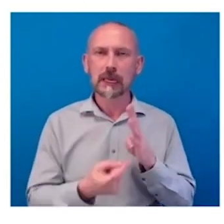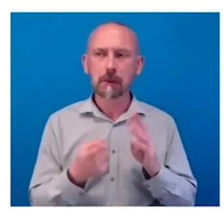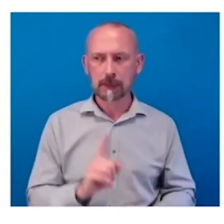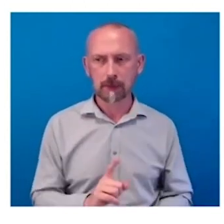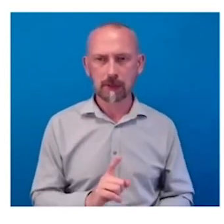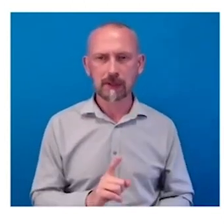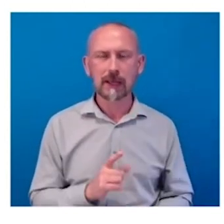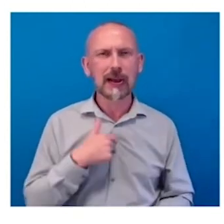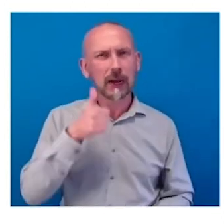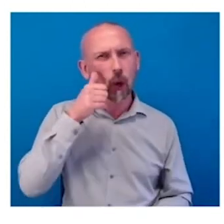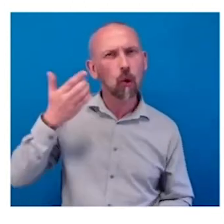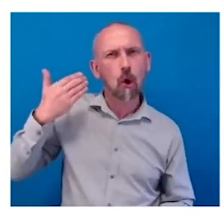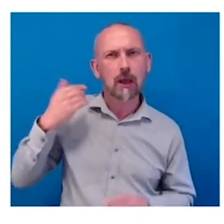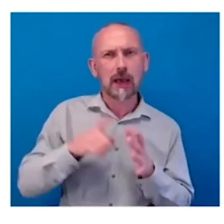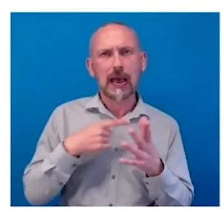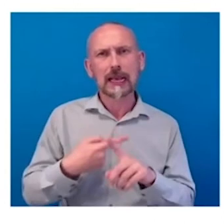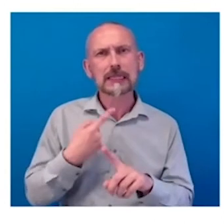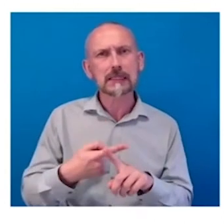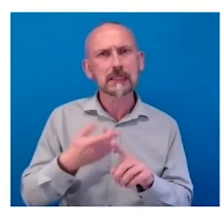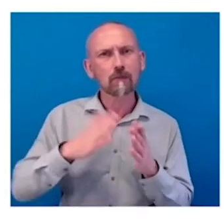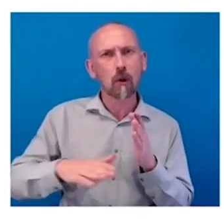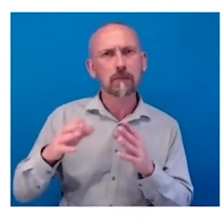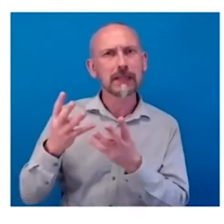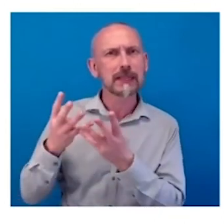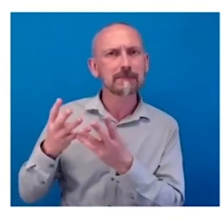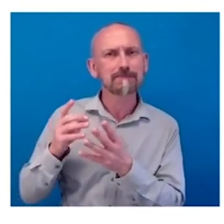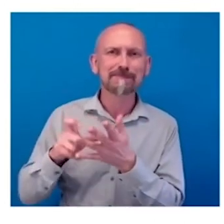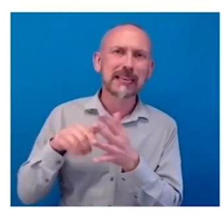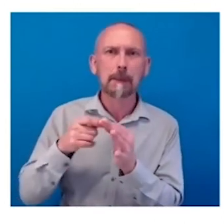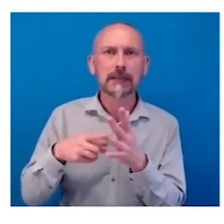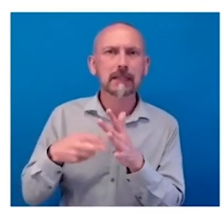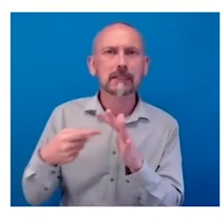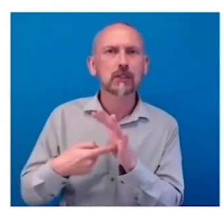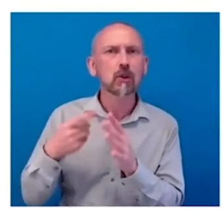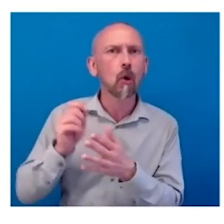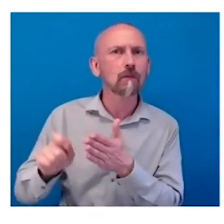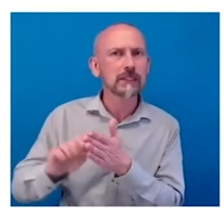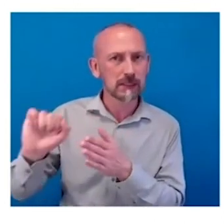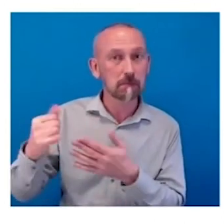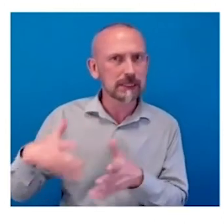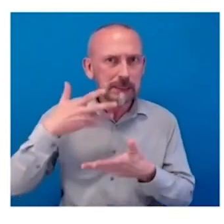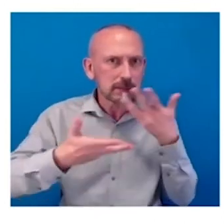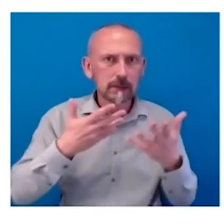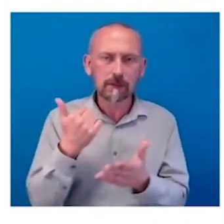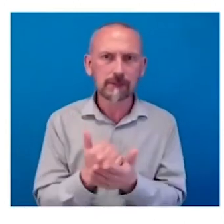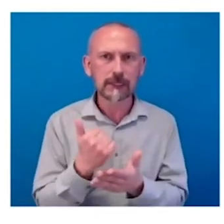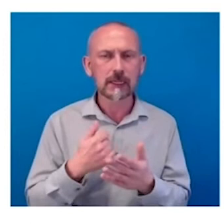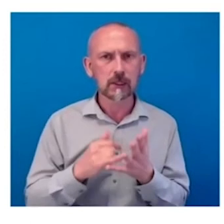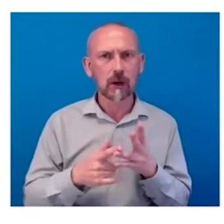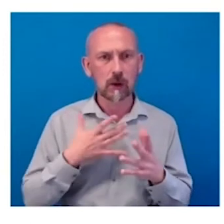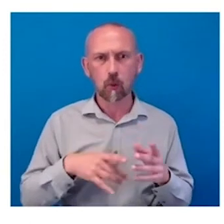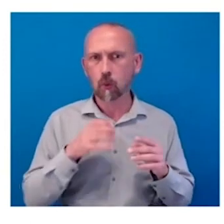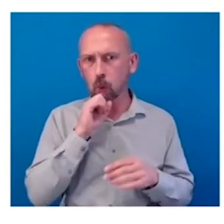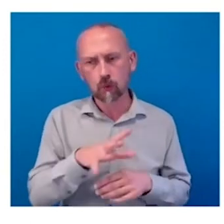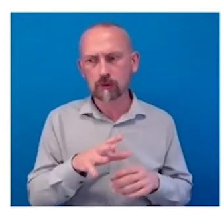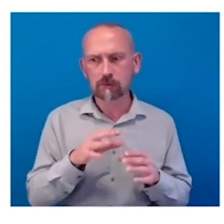from Alex Fleming in the Cabinet Office. I'm not going to go into the details, but I wanted to bring it up to bring it back to our commission, because we are